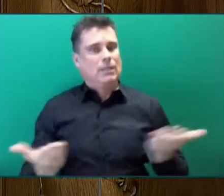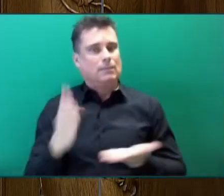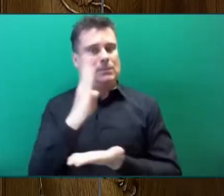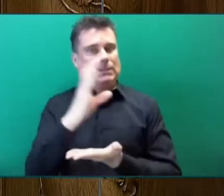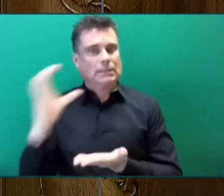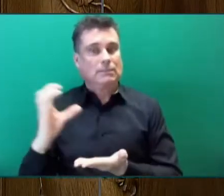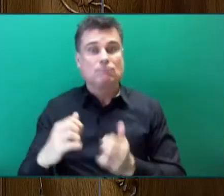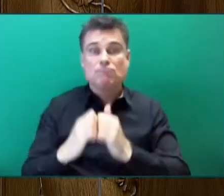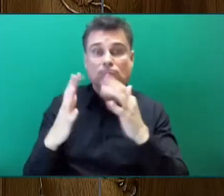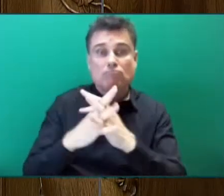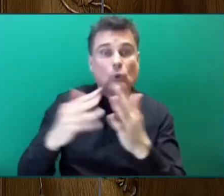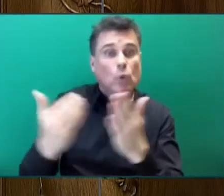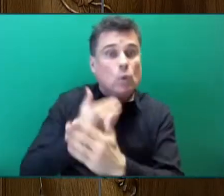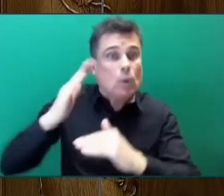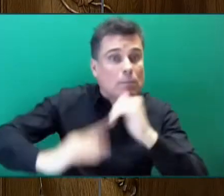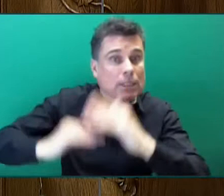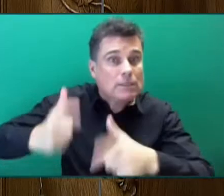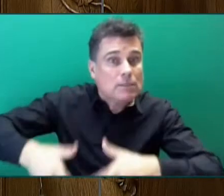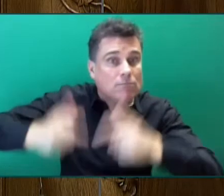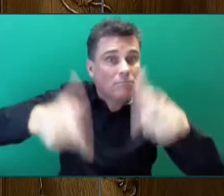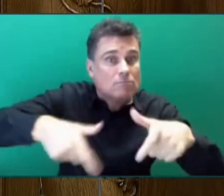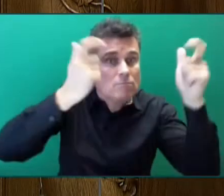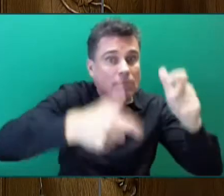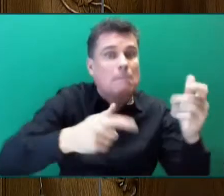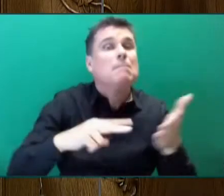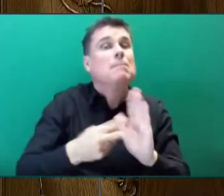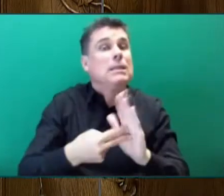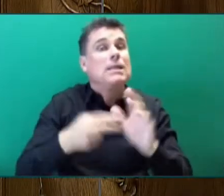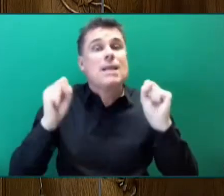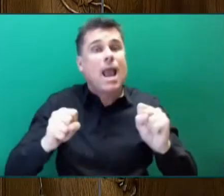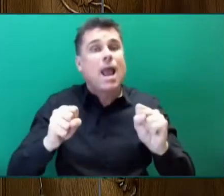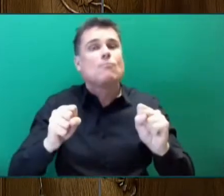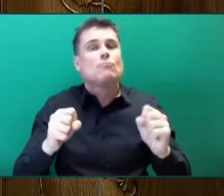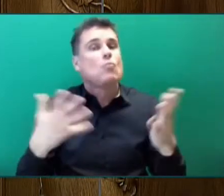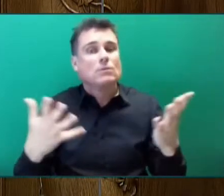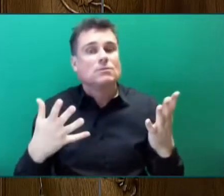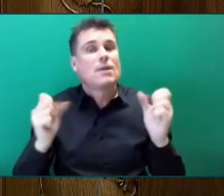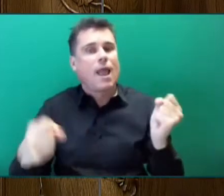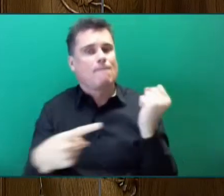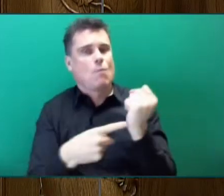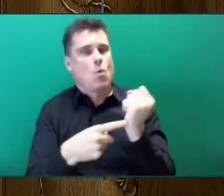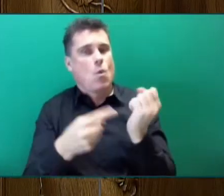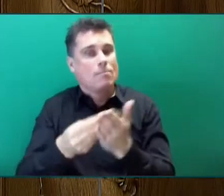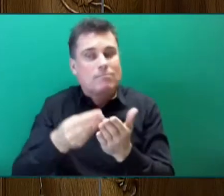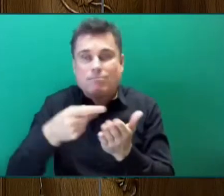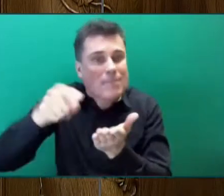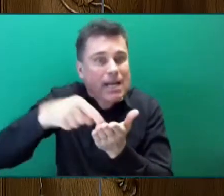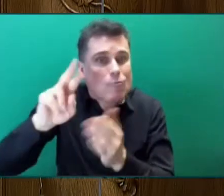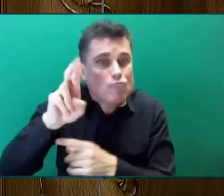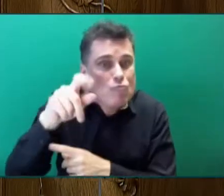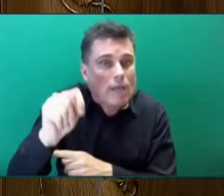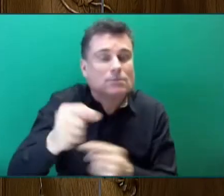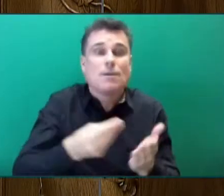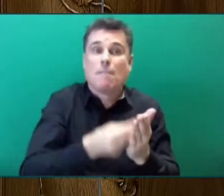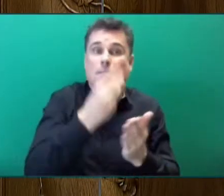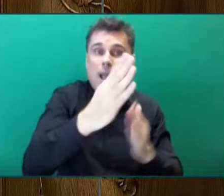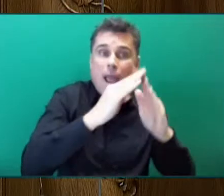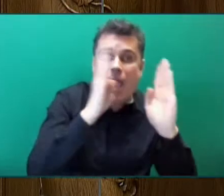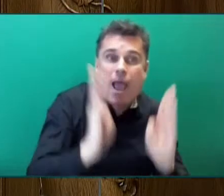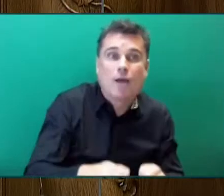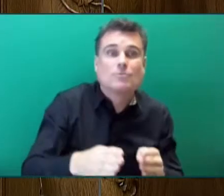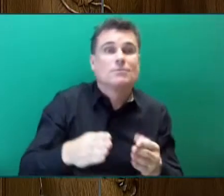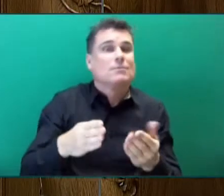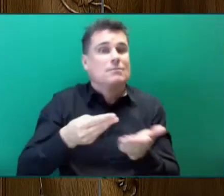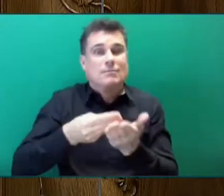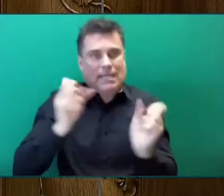attract and retain talent. Investments in childcare give children a good start in life, while creating jobs and allowing more people